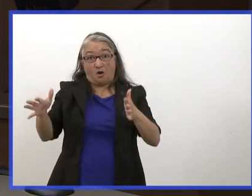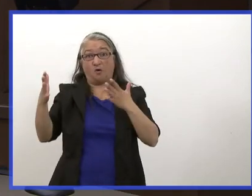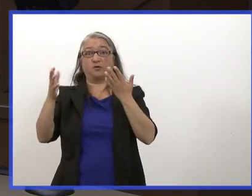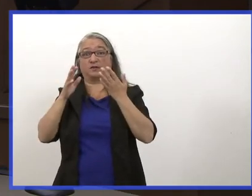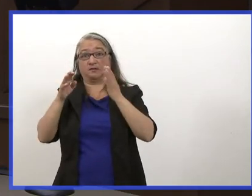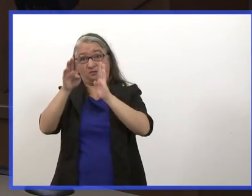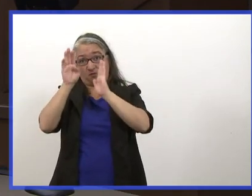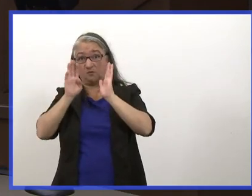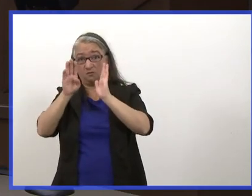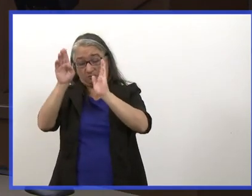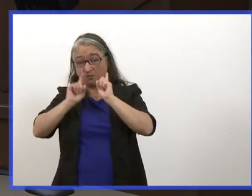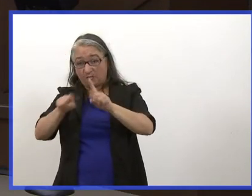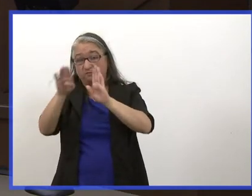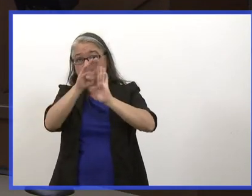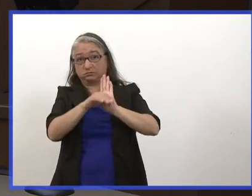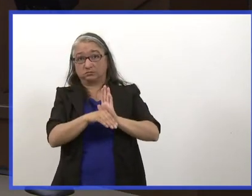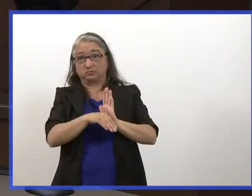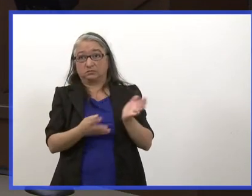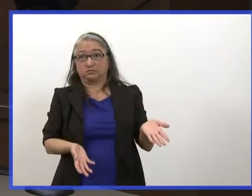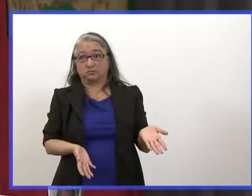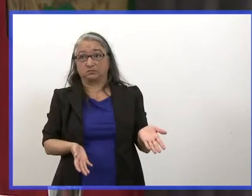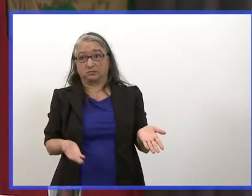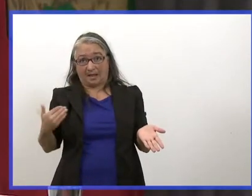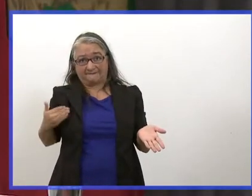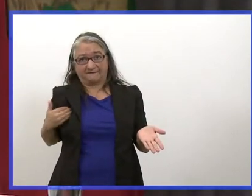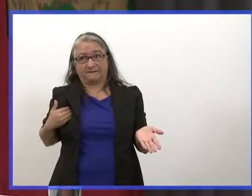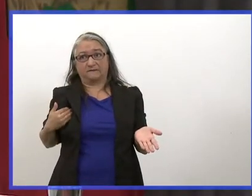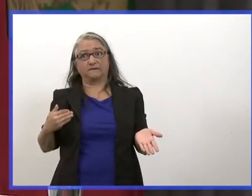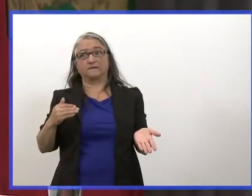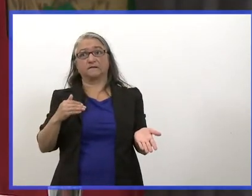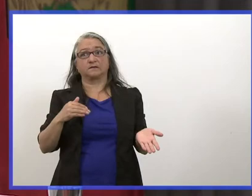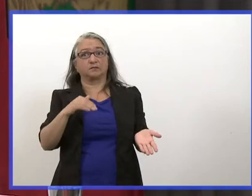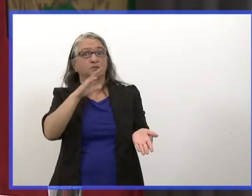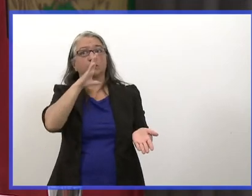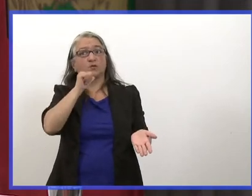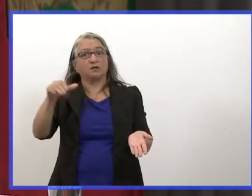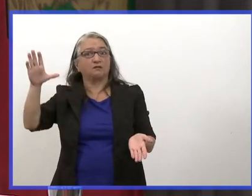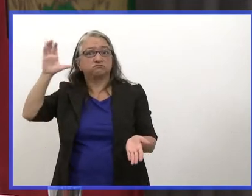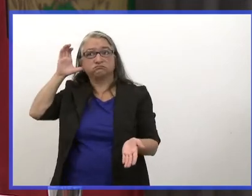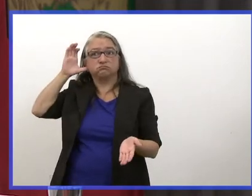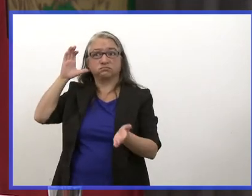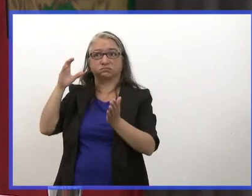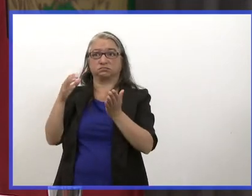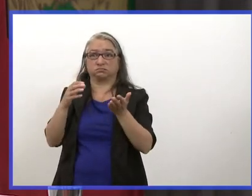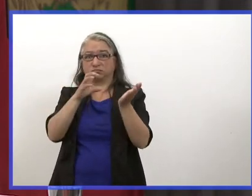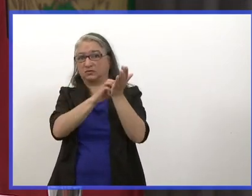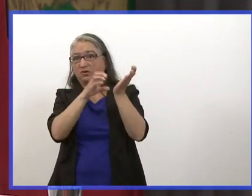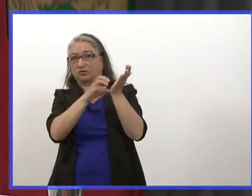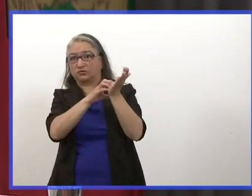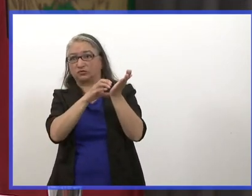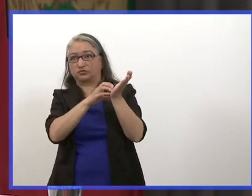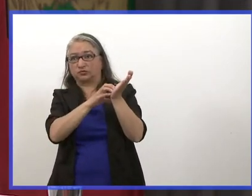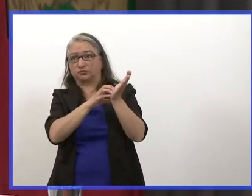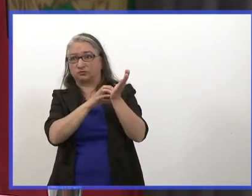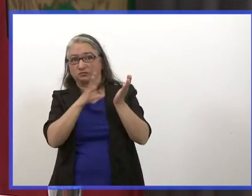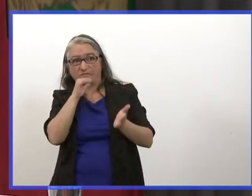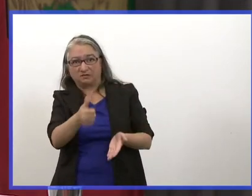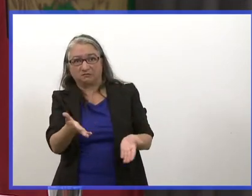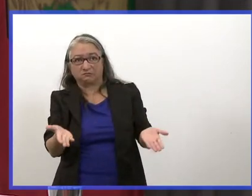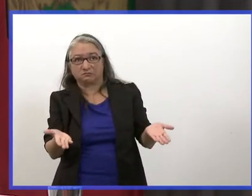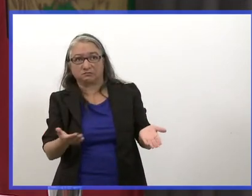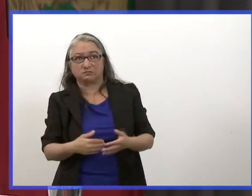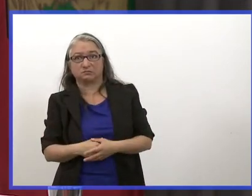frontline doctors? A couple of things, Scott. You're wrong on your assertion about Ontario having more orders than Manitoba.